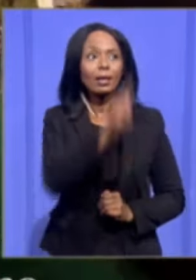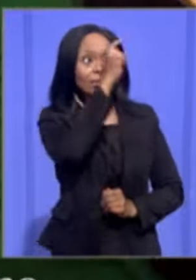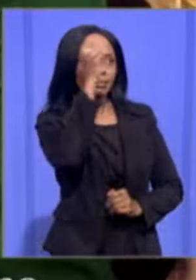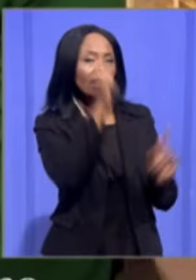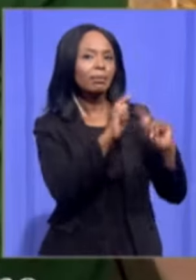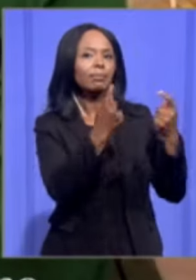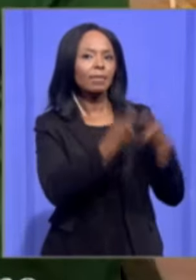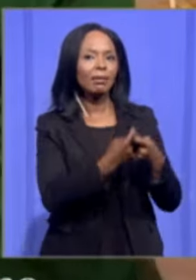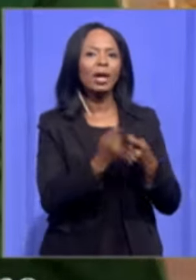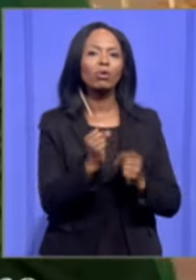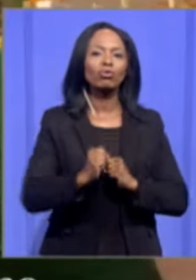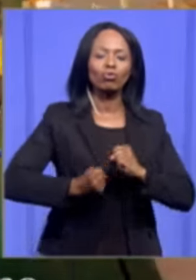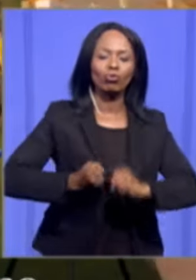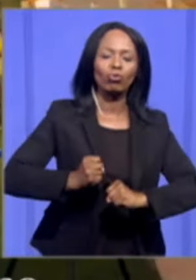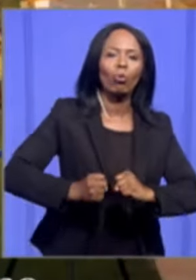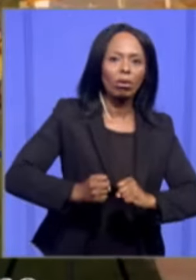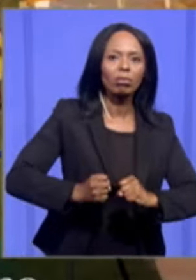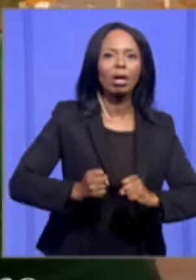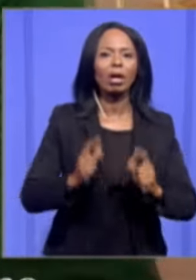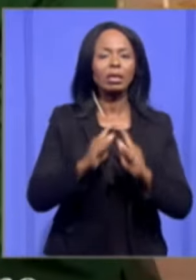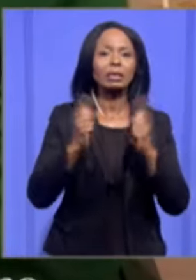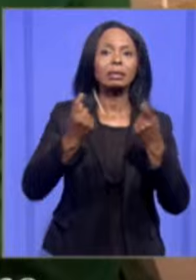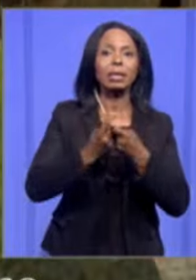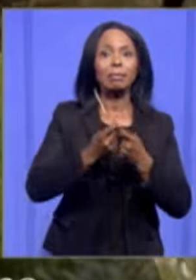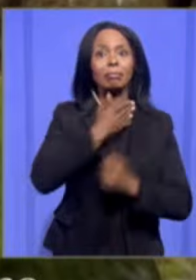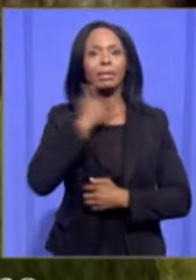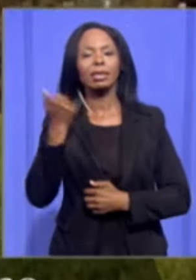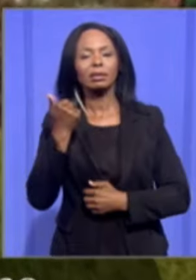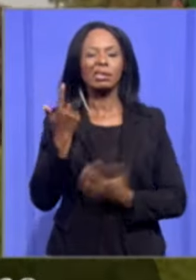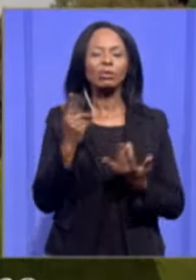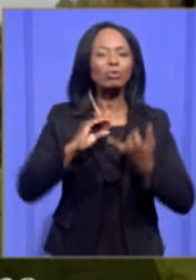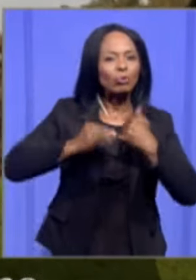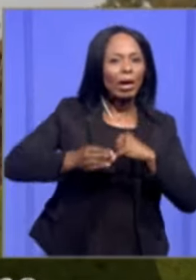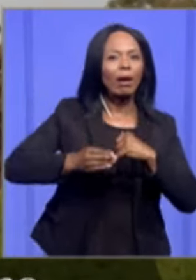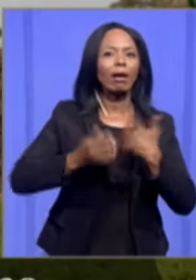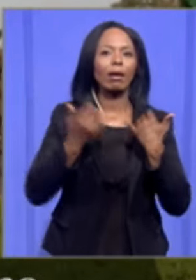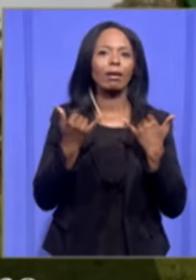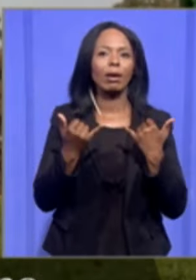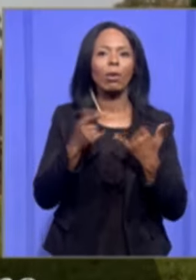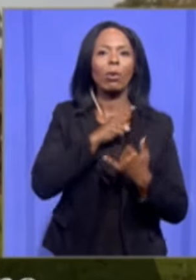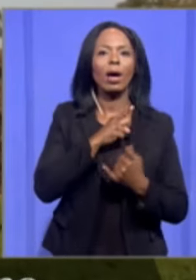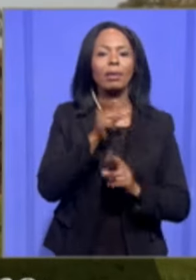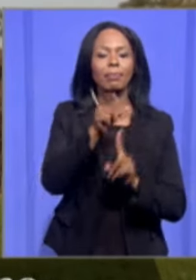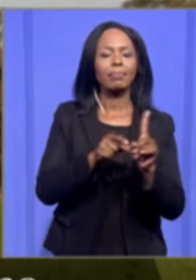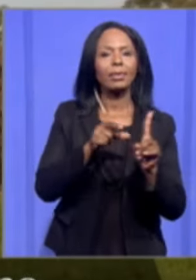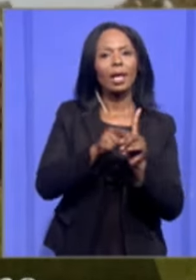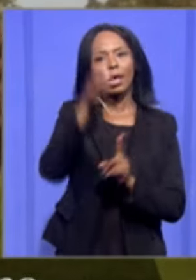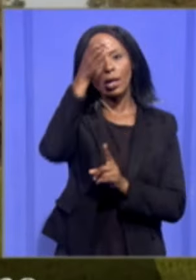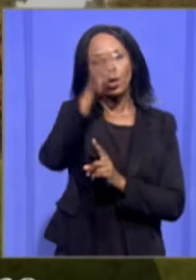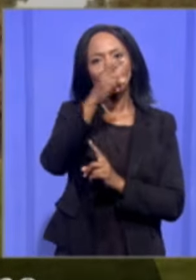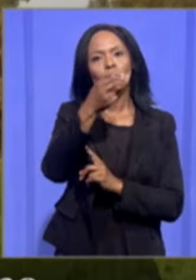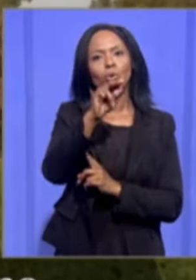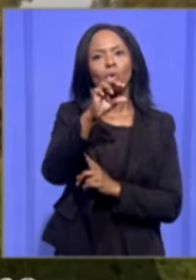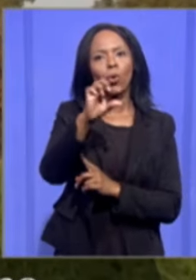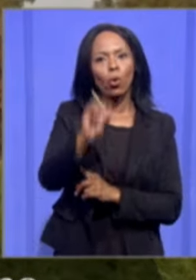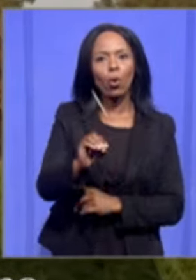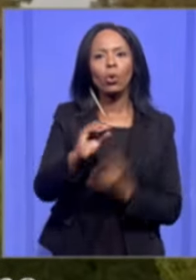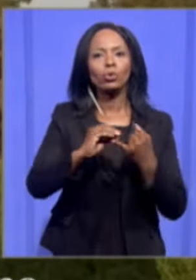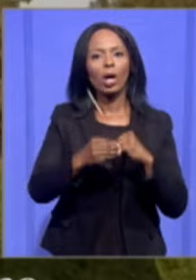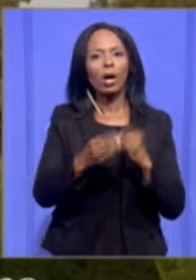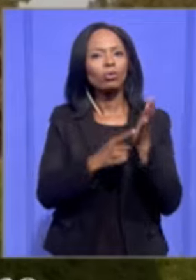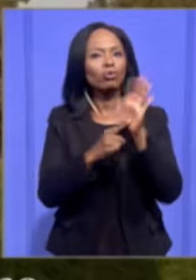tsa ya sebaka go nna setlhopa se se tlhatlhwa ba bontsha phetogo fa e sale mokatisi Hugo Bruce a rwele marapo e ka tswa e